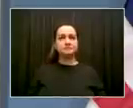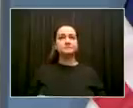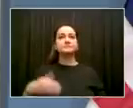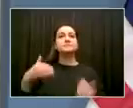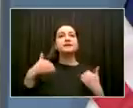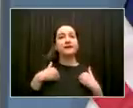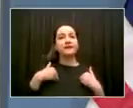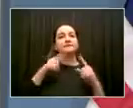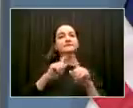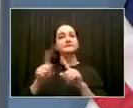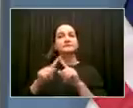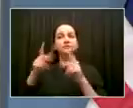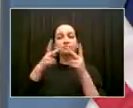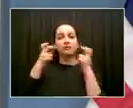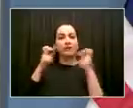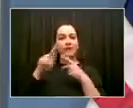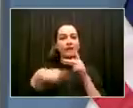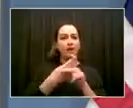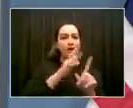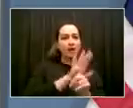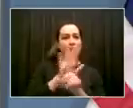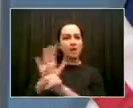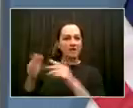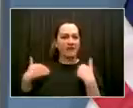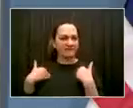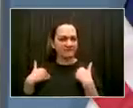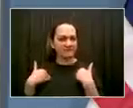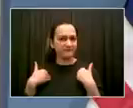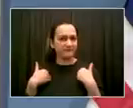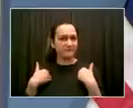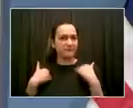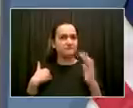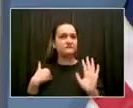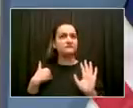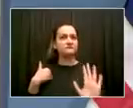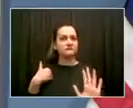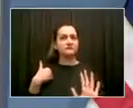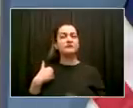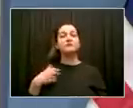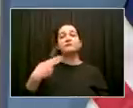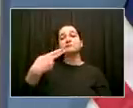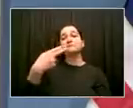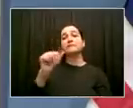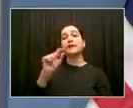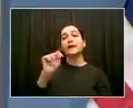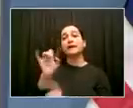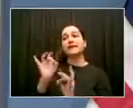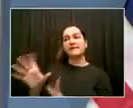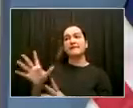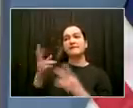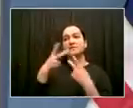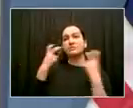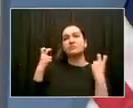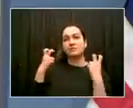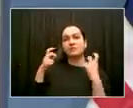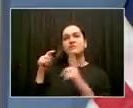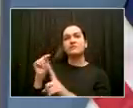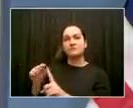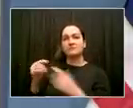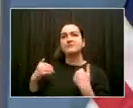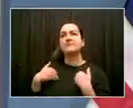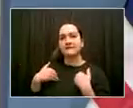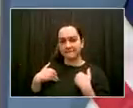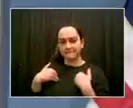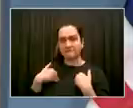here. Hate crimes, technology, and I'm going to be introducing a couple key members of our team as we go forward. So 2 months into the